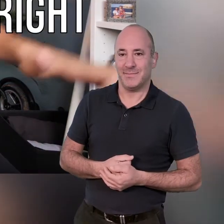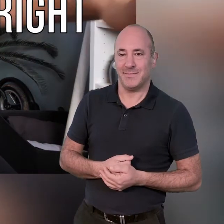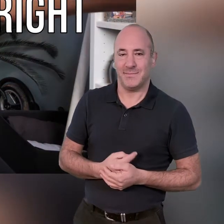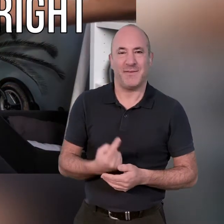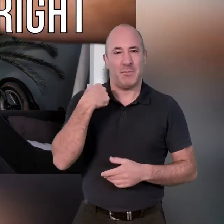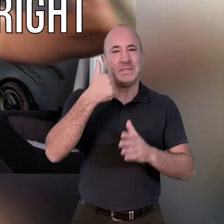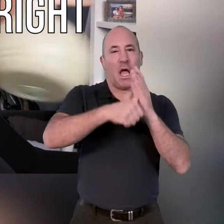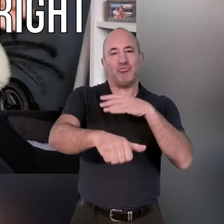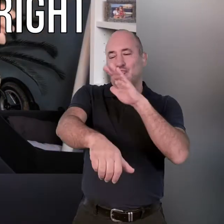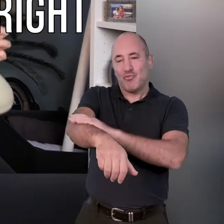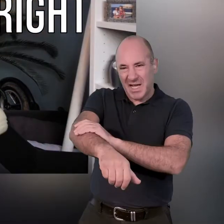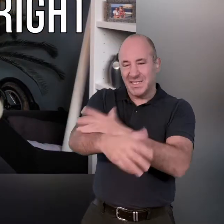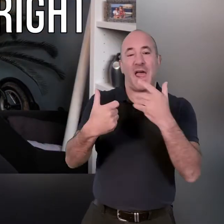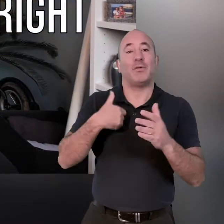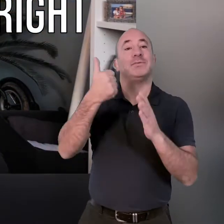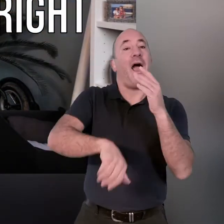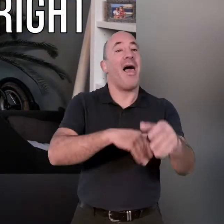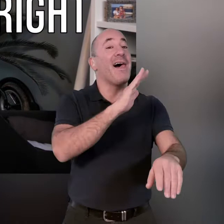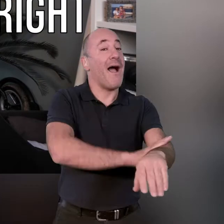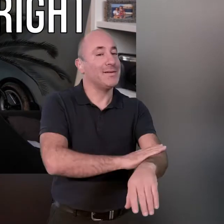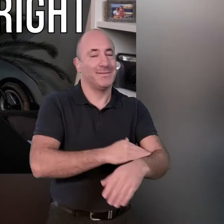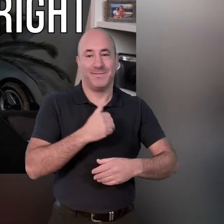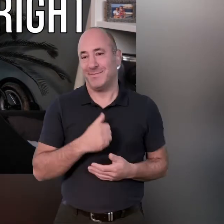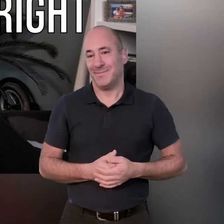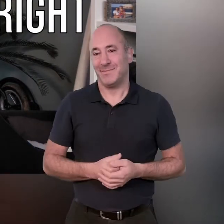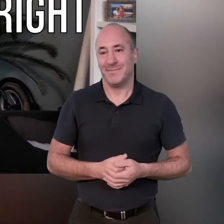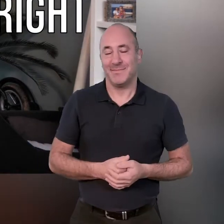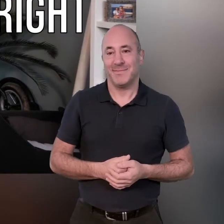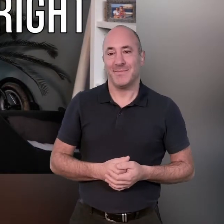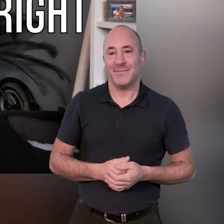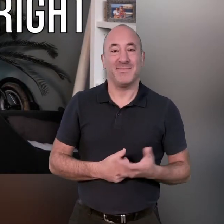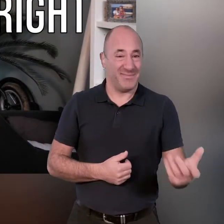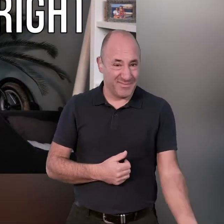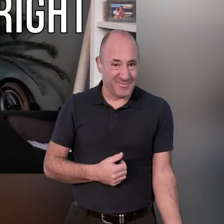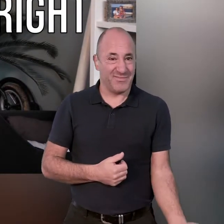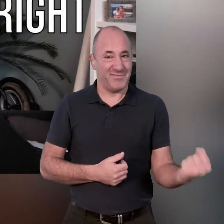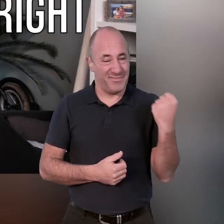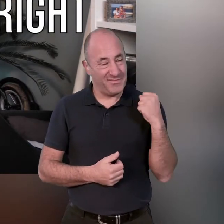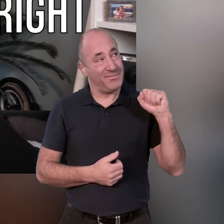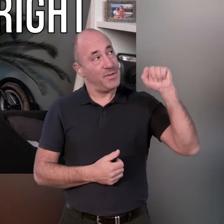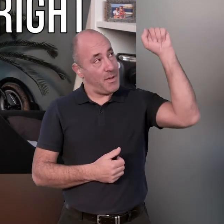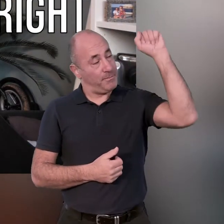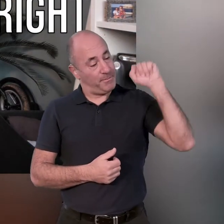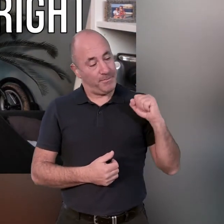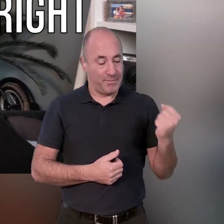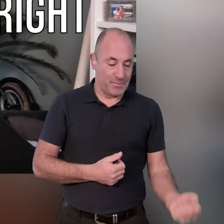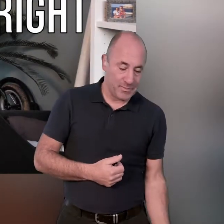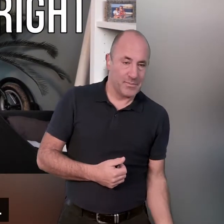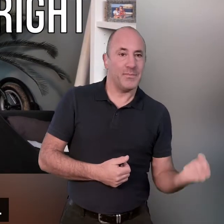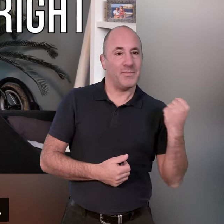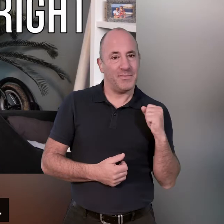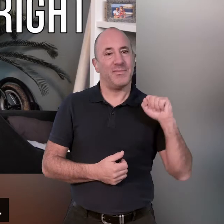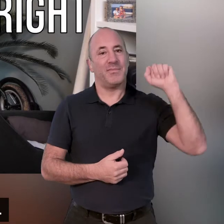I'm going to start with the opposite hand that I started with last time. There we go. So bicep curl, overhead press.